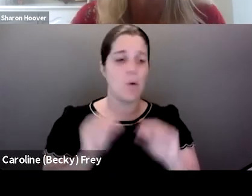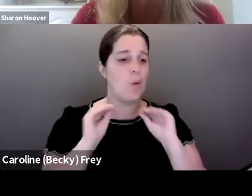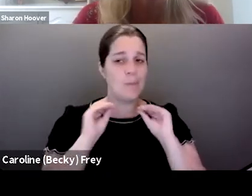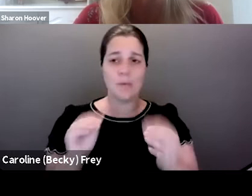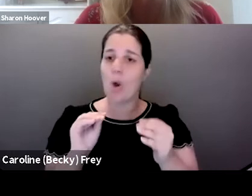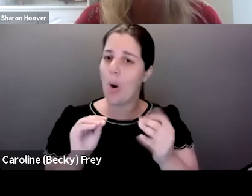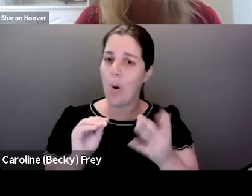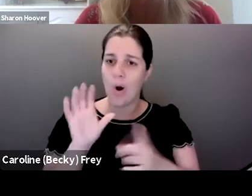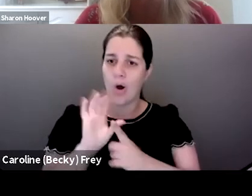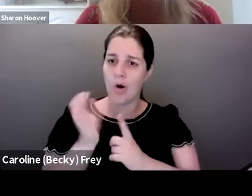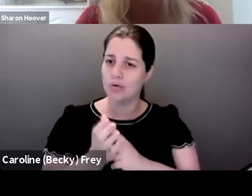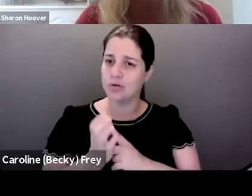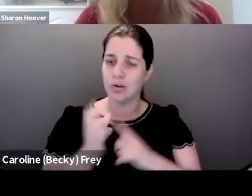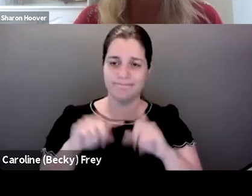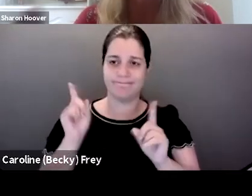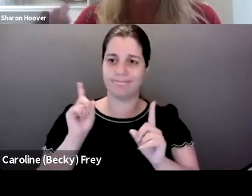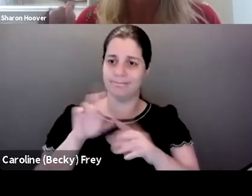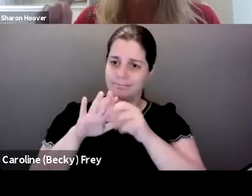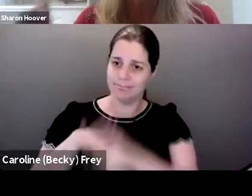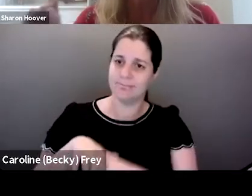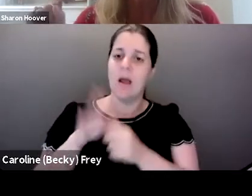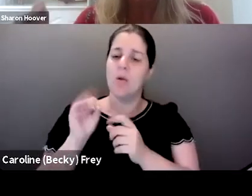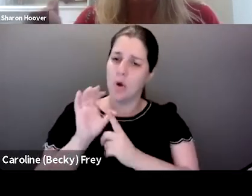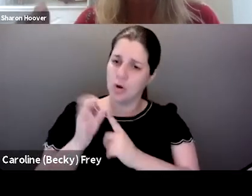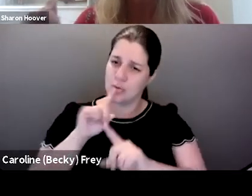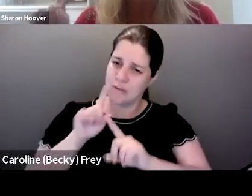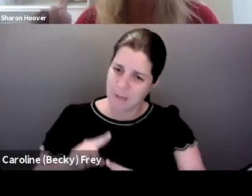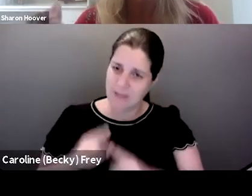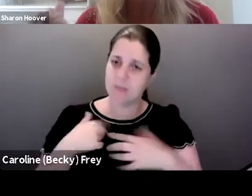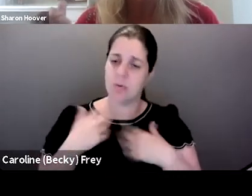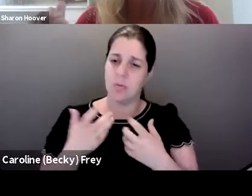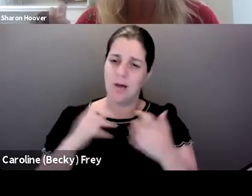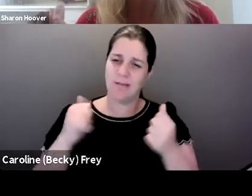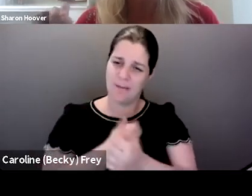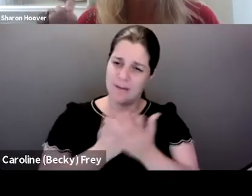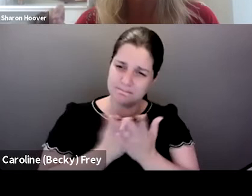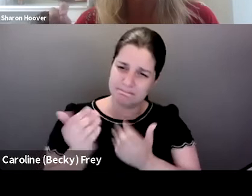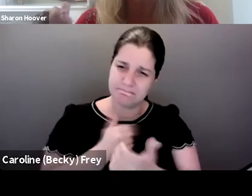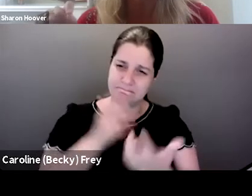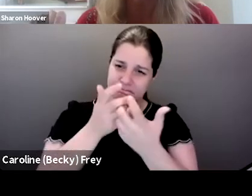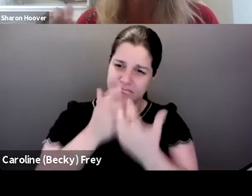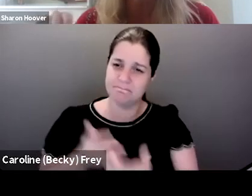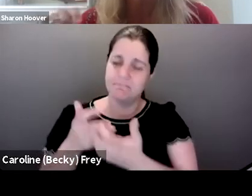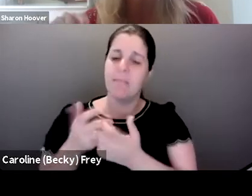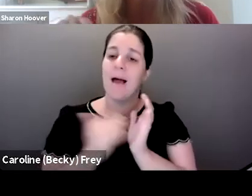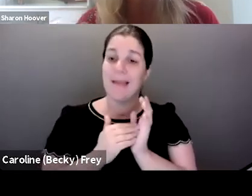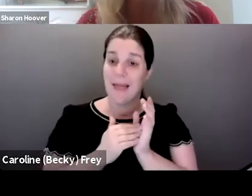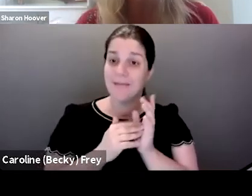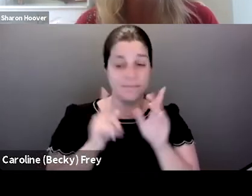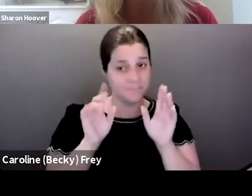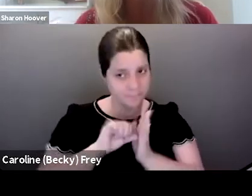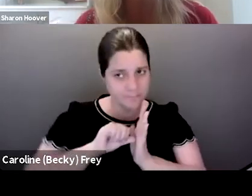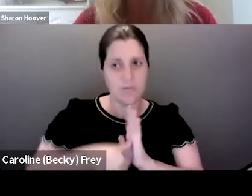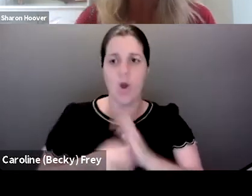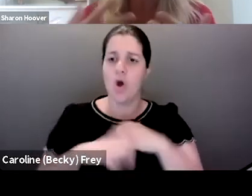and healing-centered approach. And we know that an essential component of comprehensive school mental health systems is crisis prevention